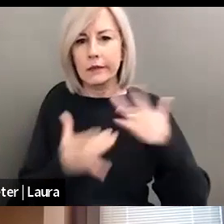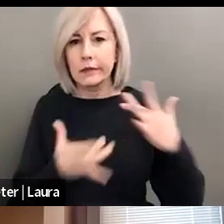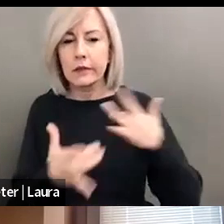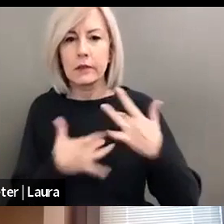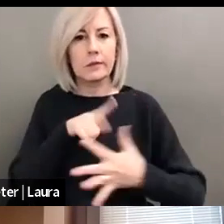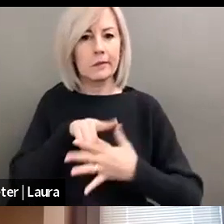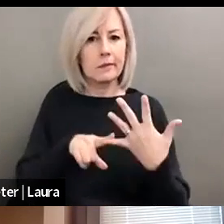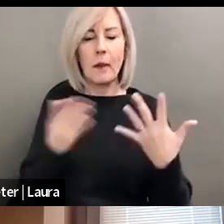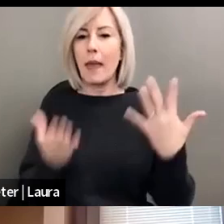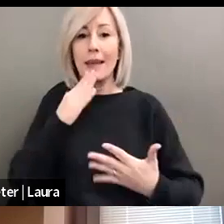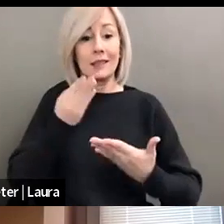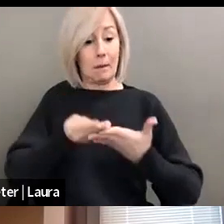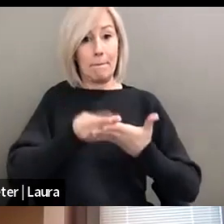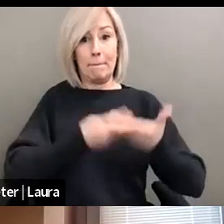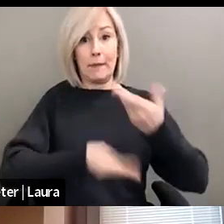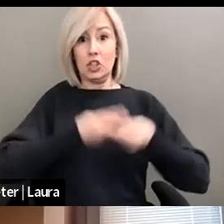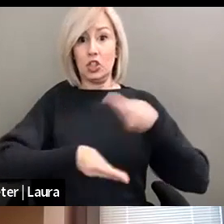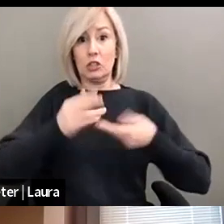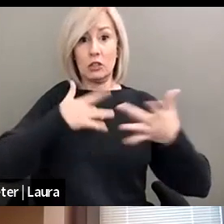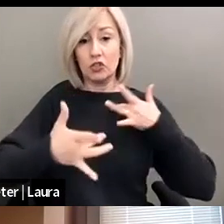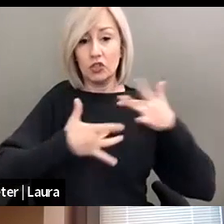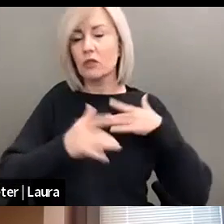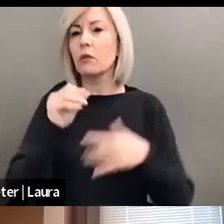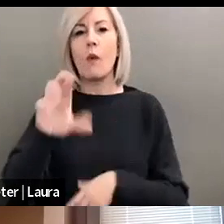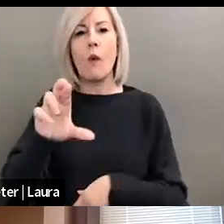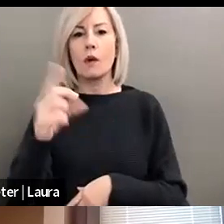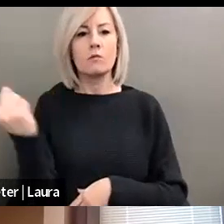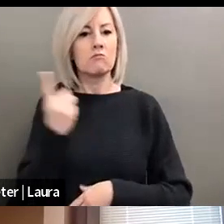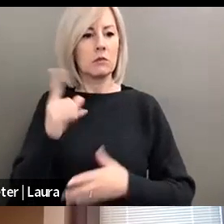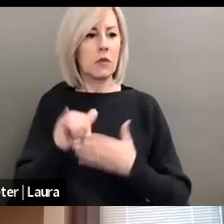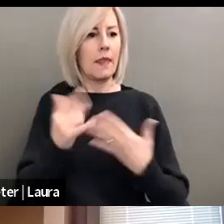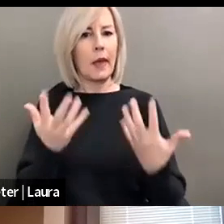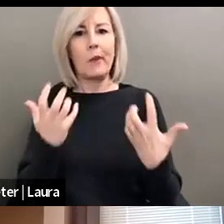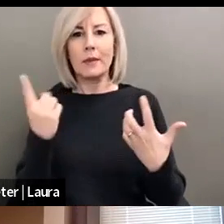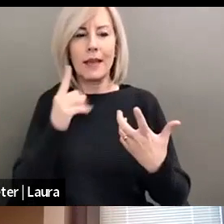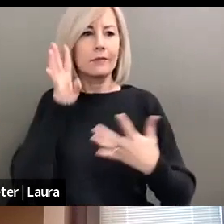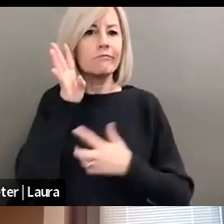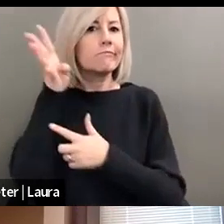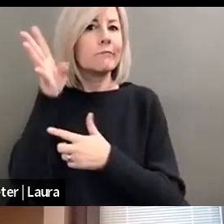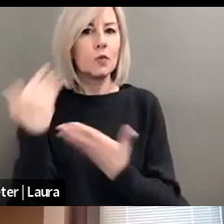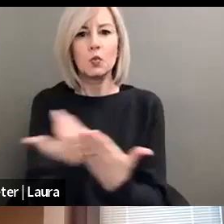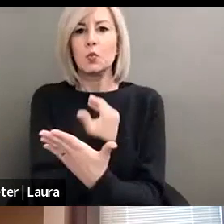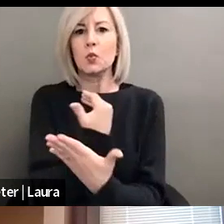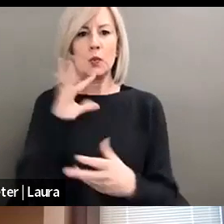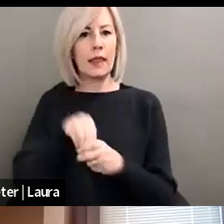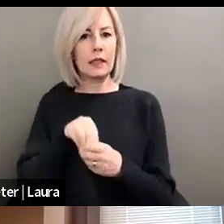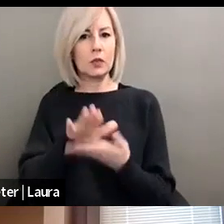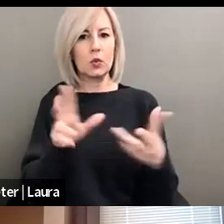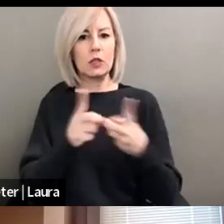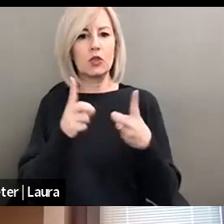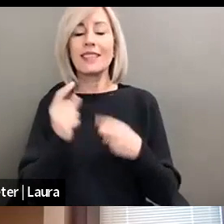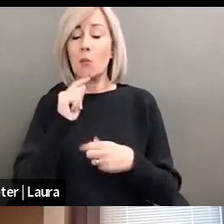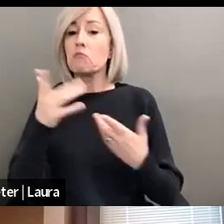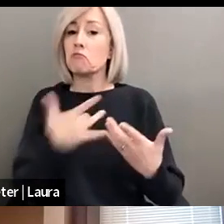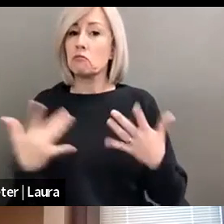Maybe it's a budgetary concern, or it's something that they'd like to do that's innovative within the school district. Usually someone will reach